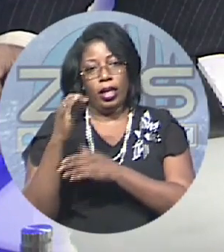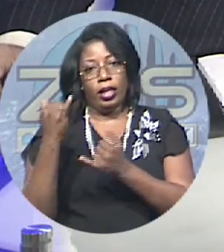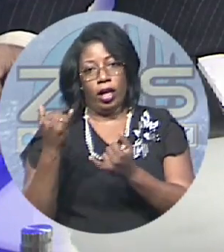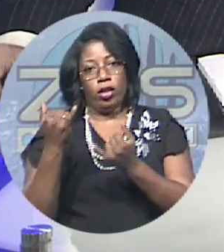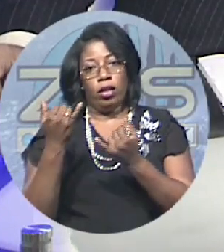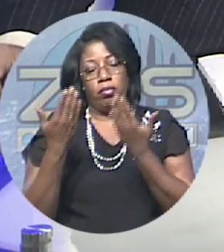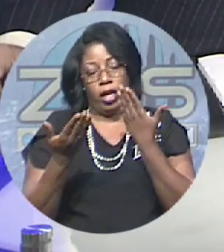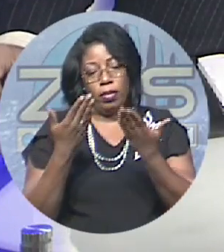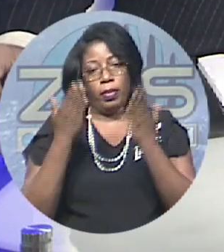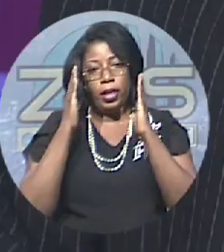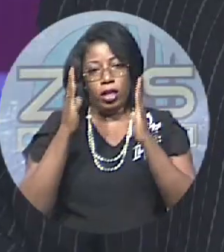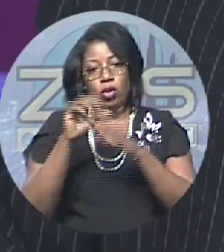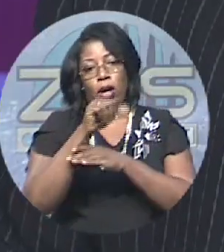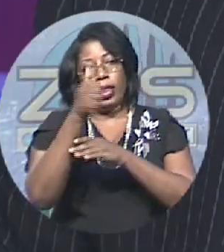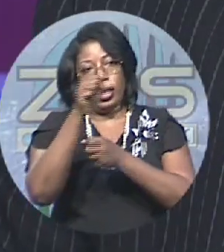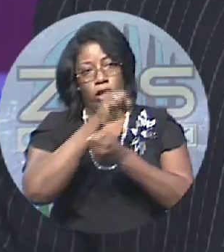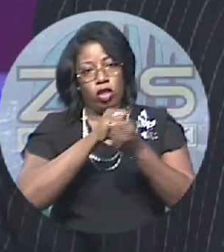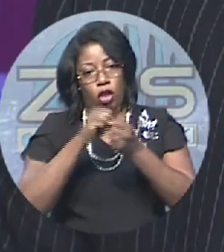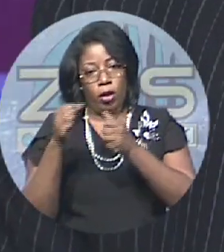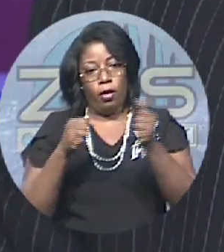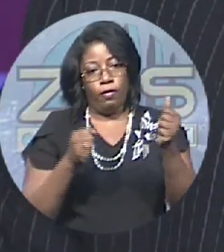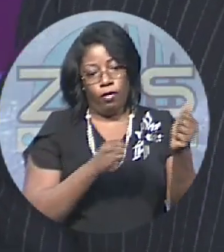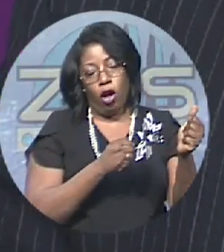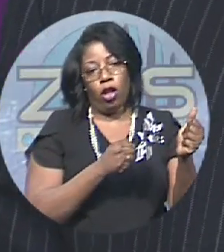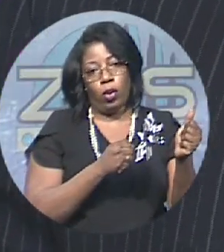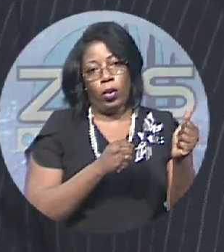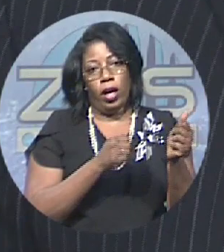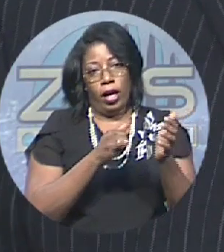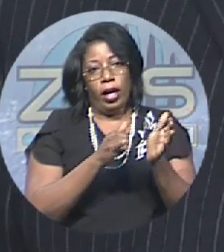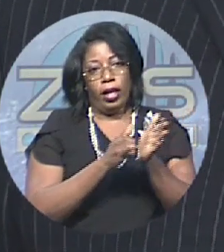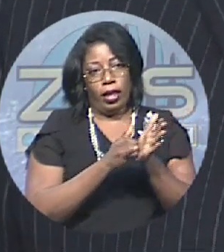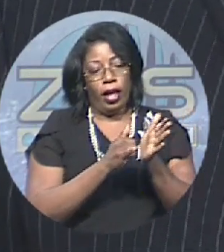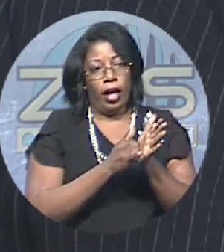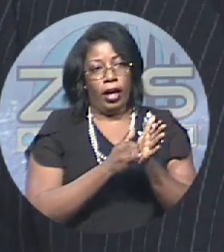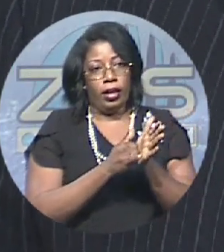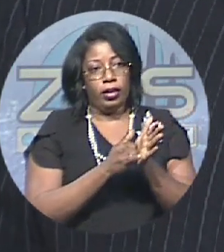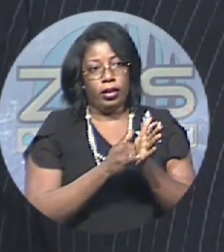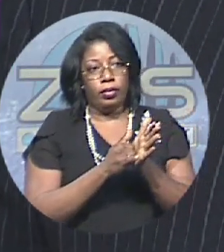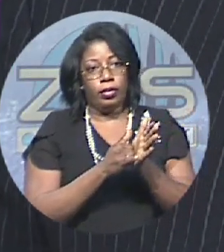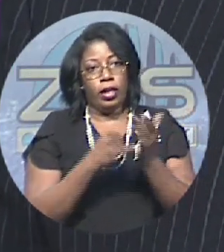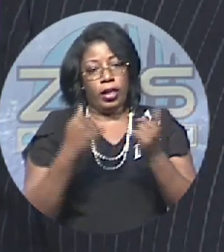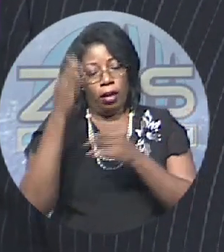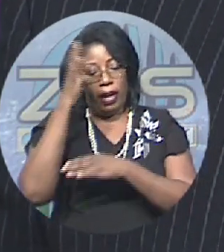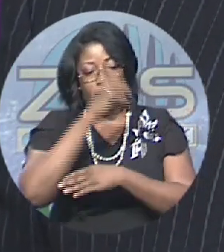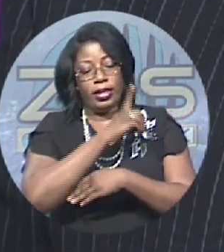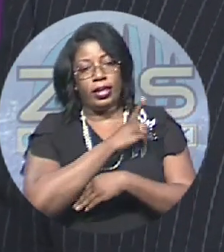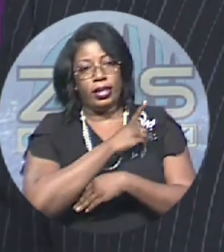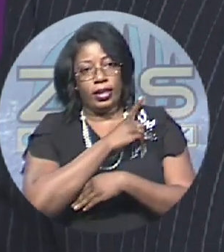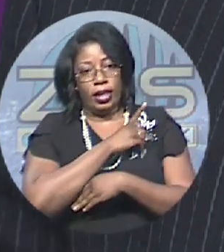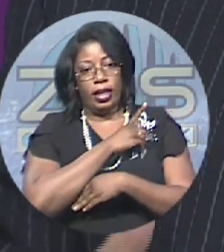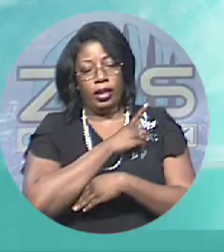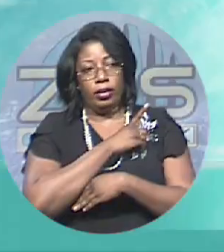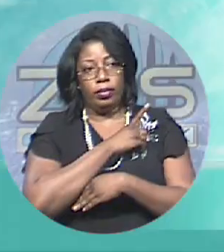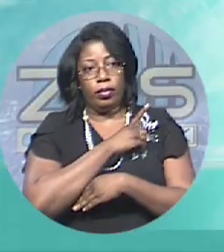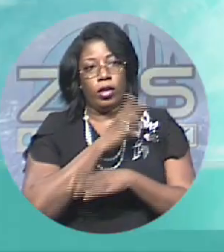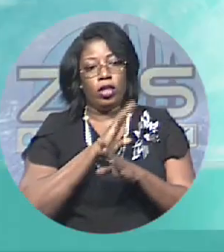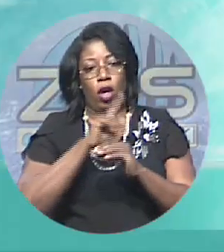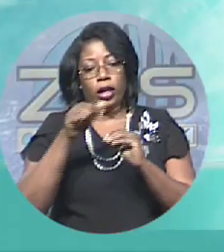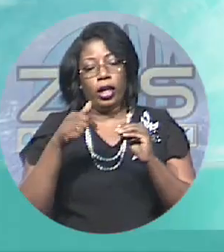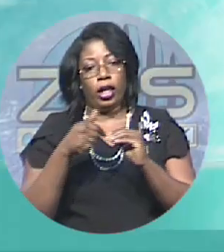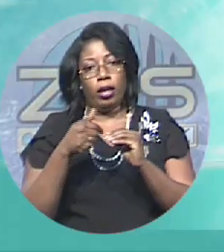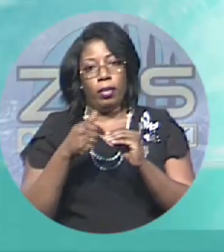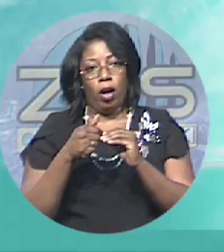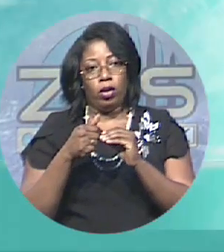to another storm that could follow a more traditional path for a storm. Basil Dean joins us for the latest. And Basil, first let's talk about